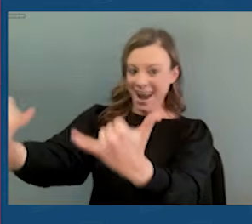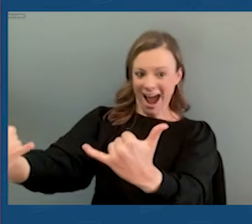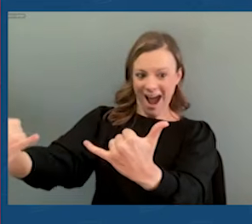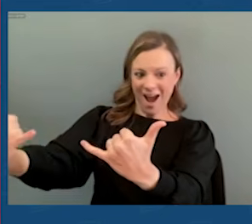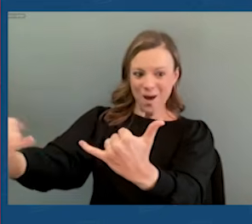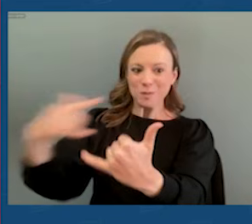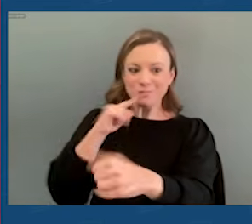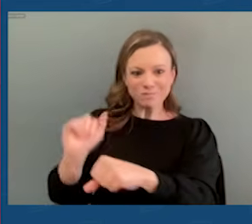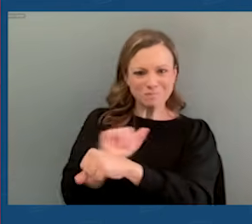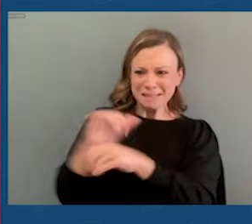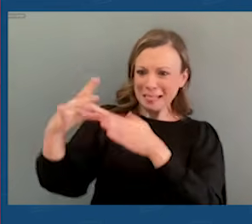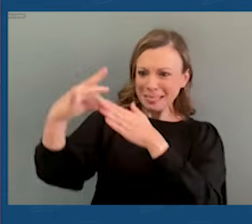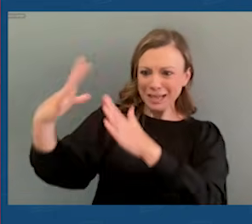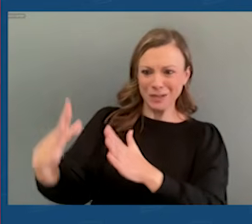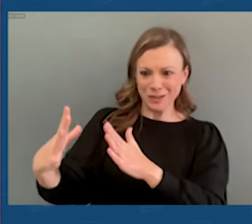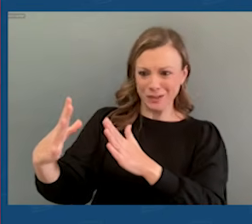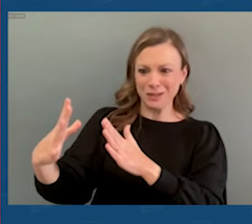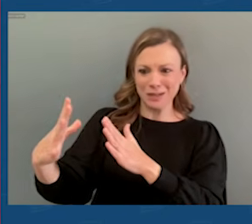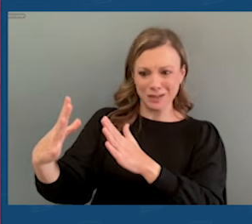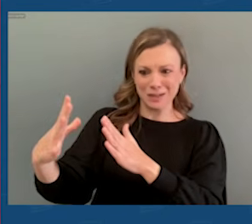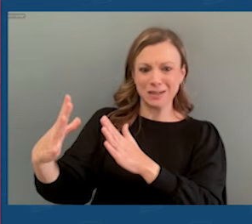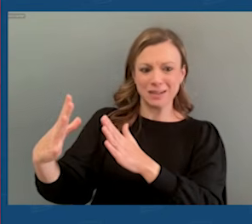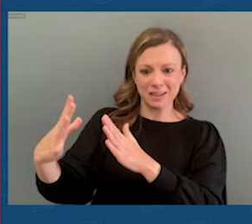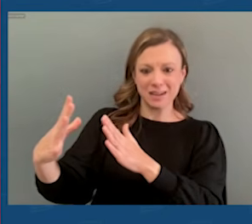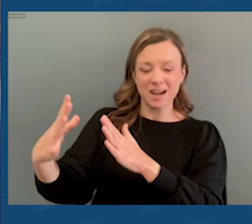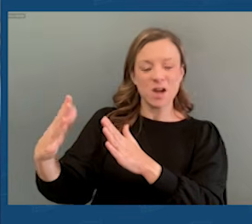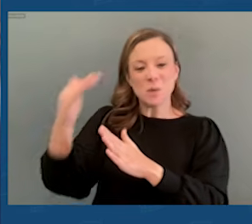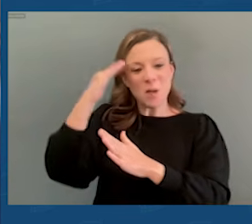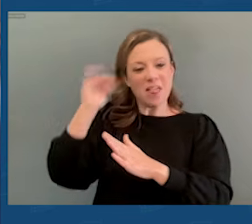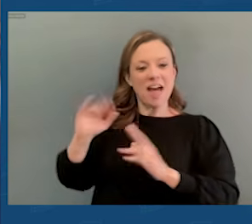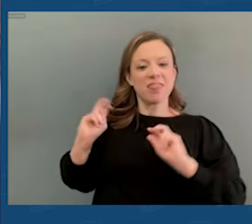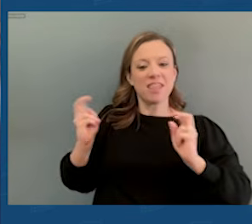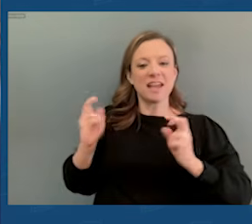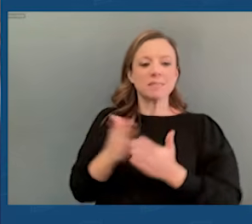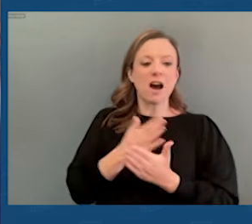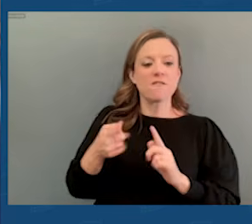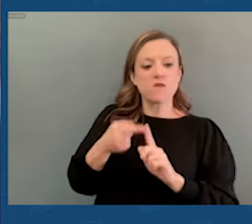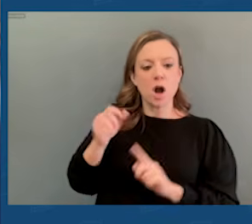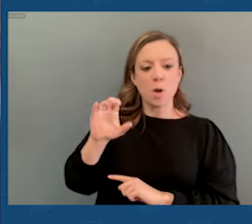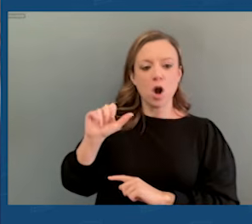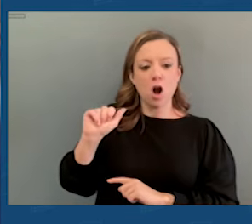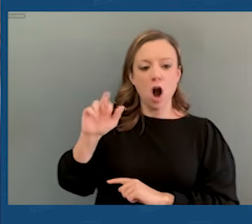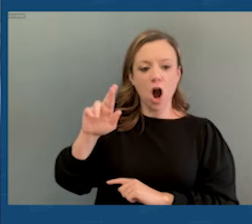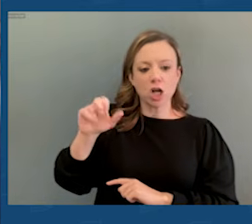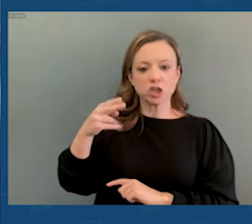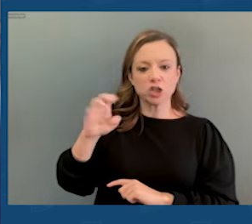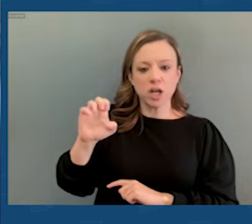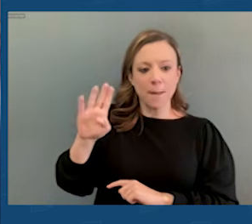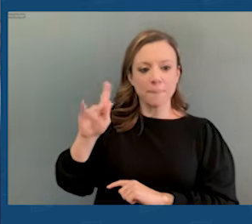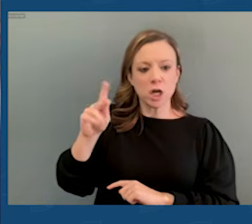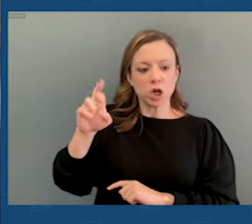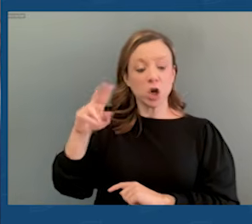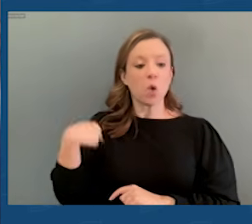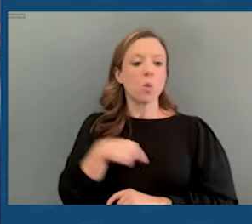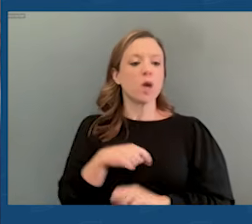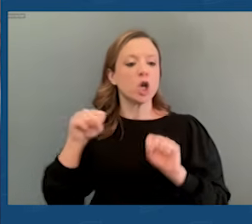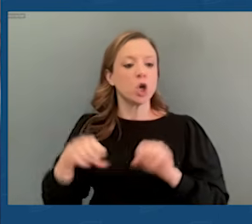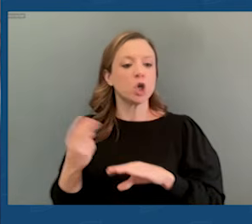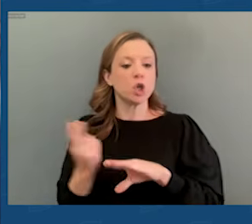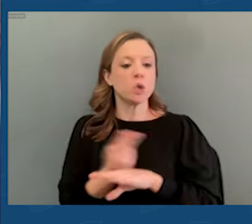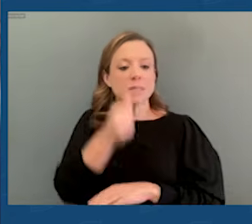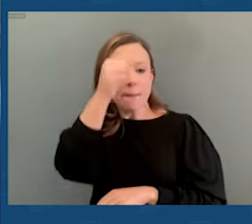direction. We write that theme song from Archie Bunker, and would they sing the part, Mr. We Could Use a Man Like Herbert Hoover Again?